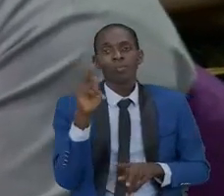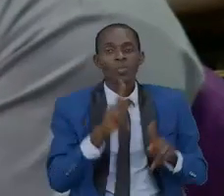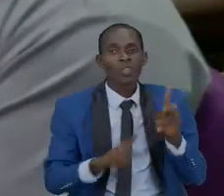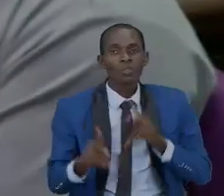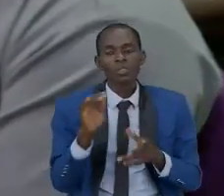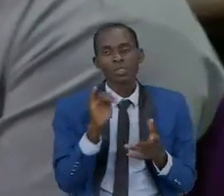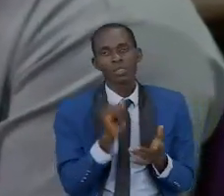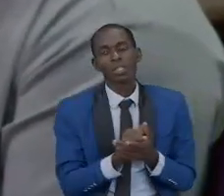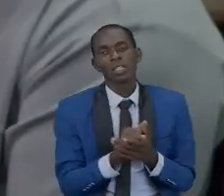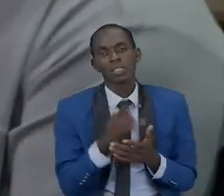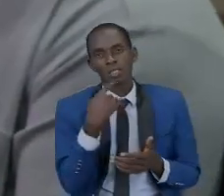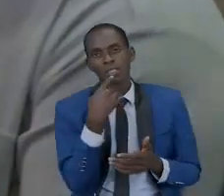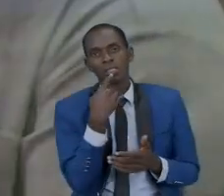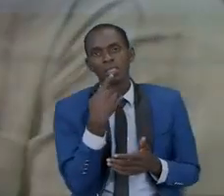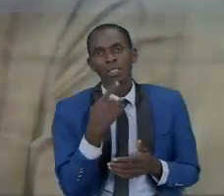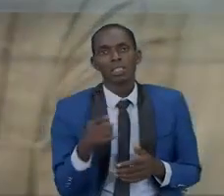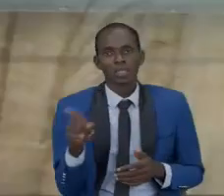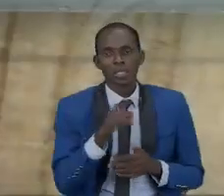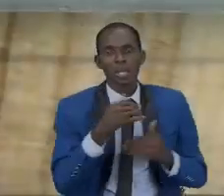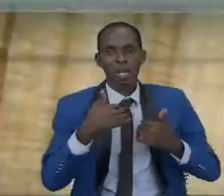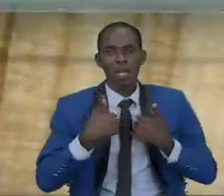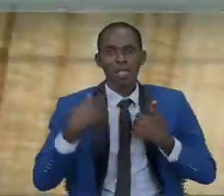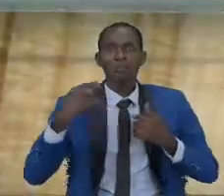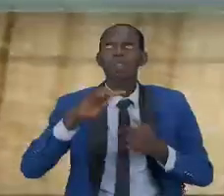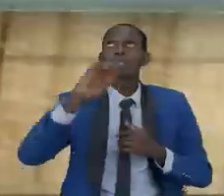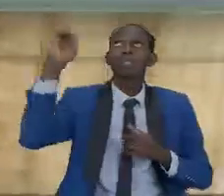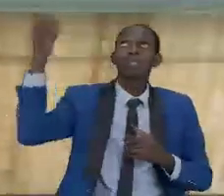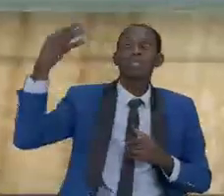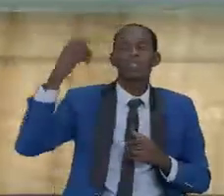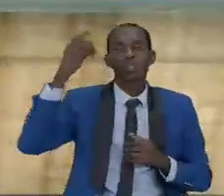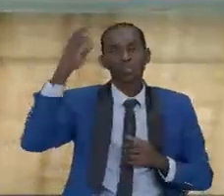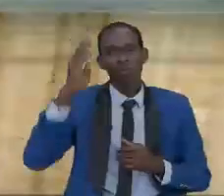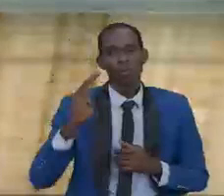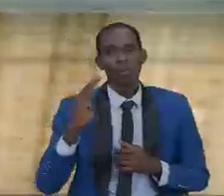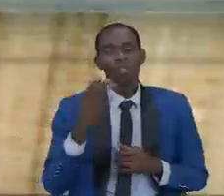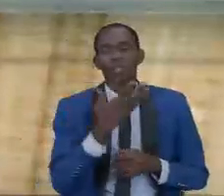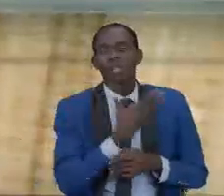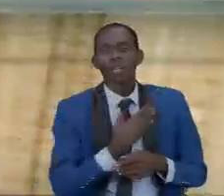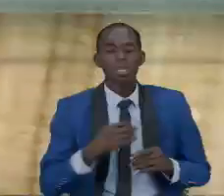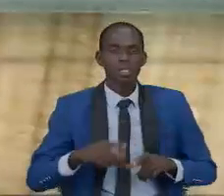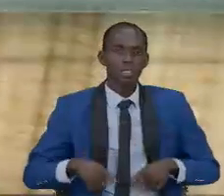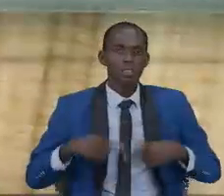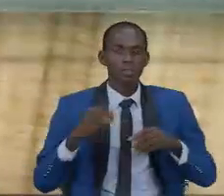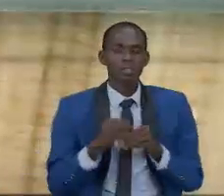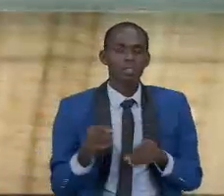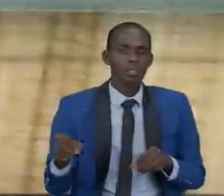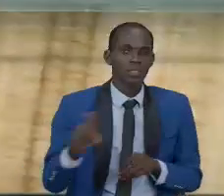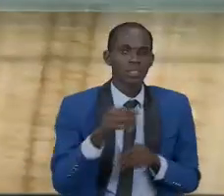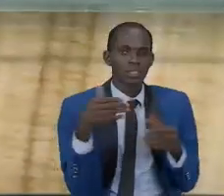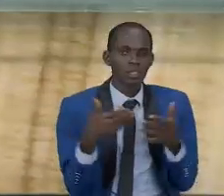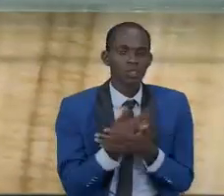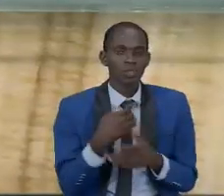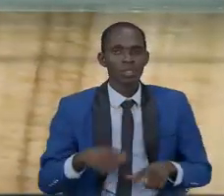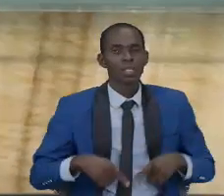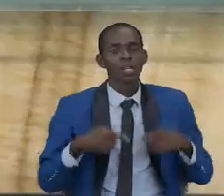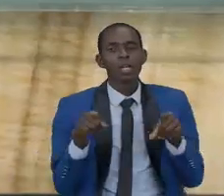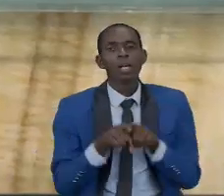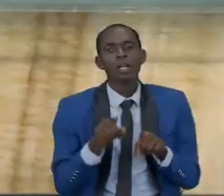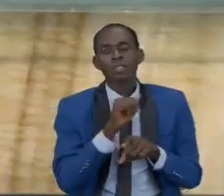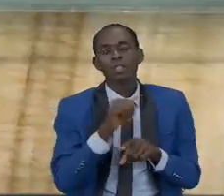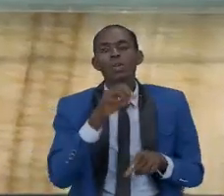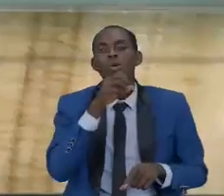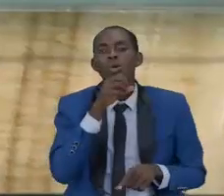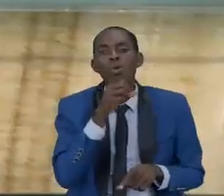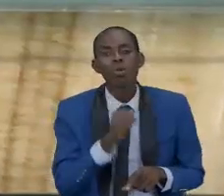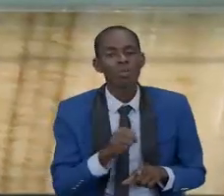claim they have the grace of God and they live in their new life as the old life